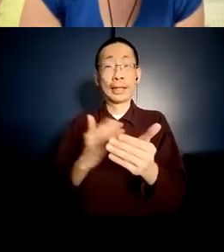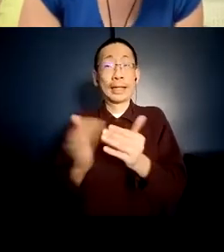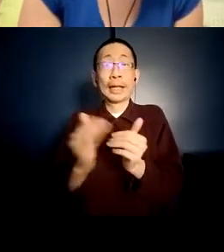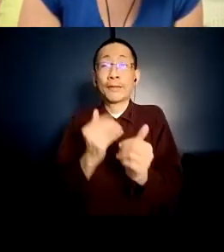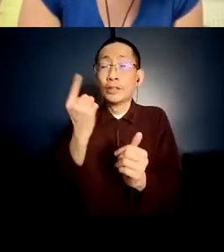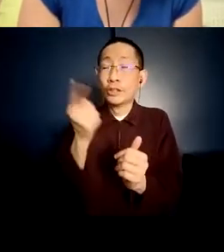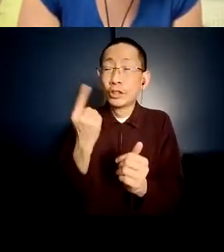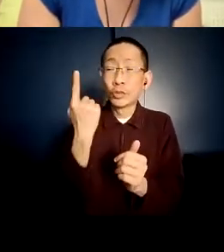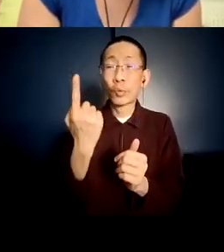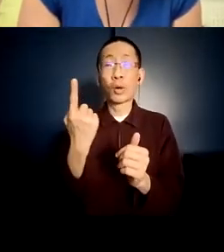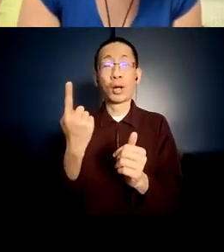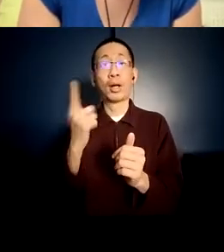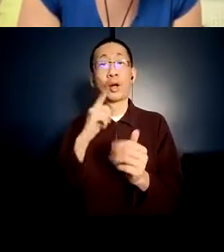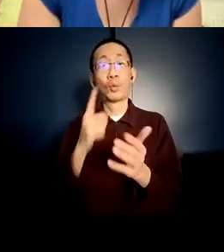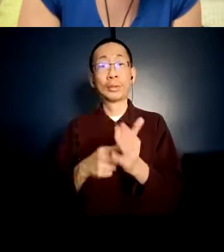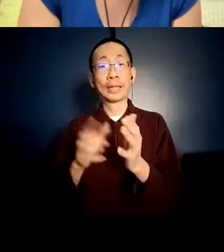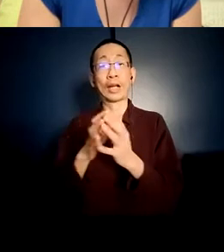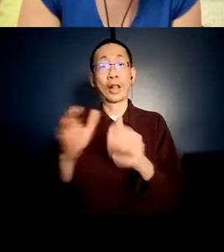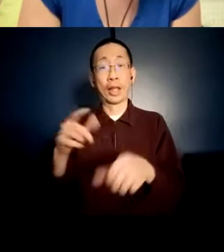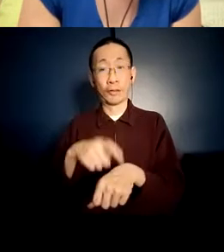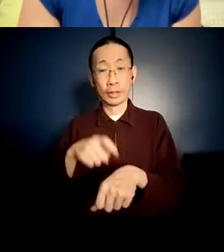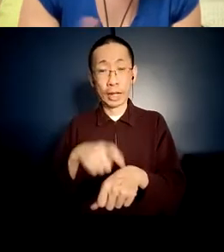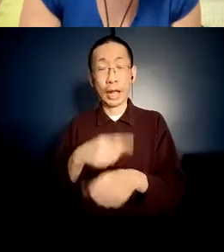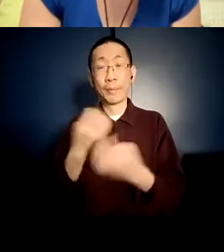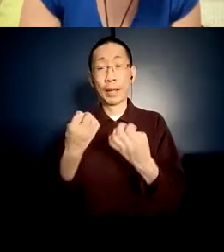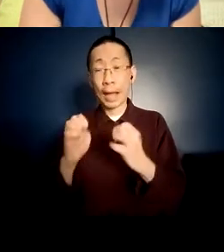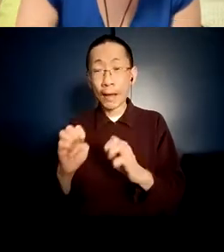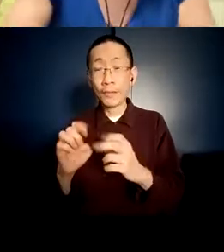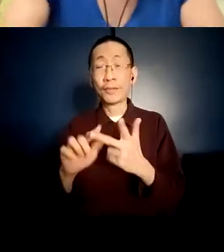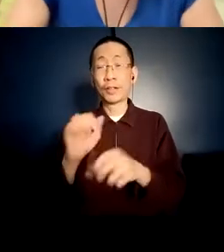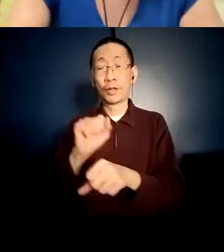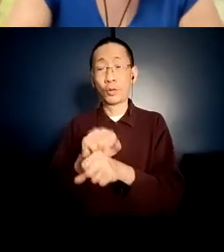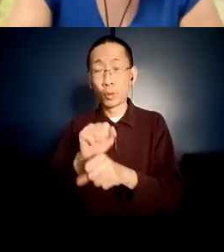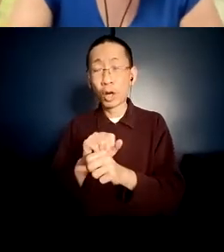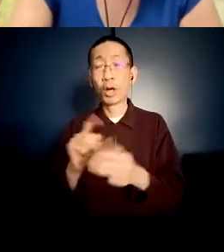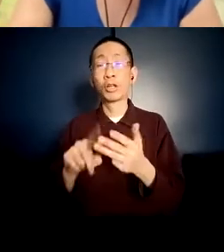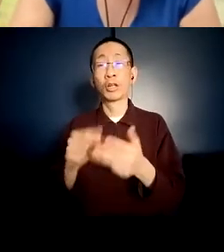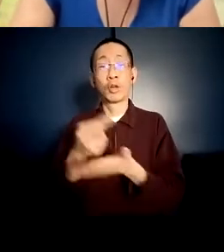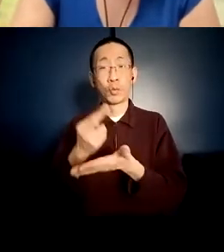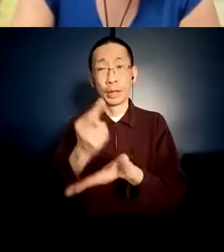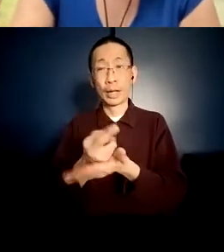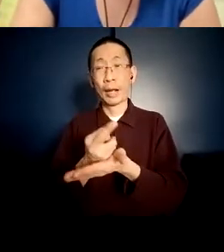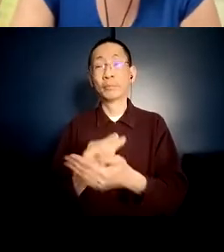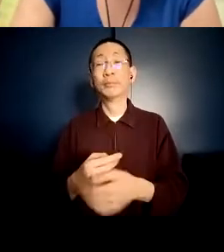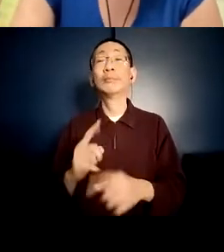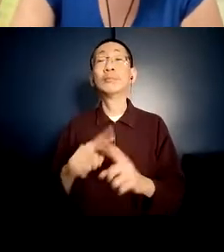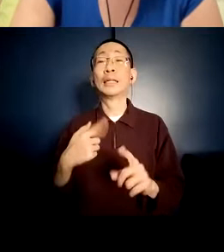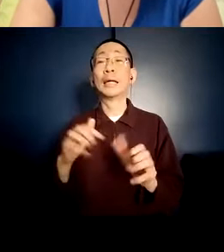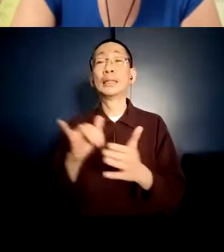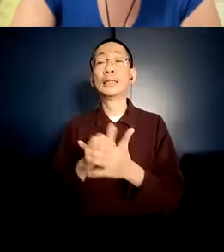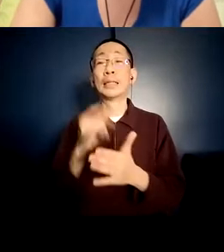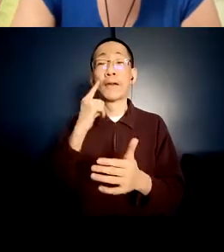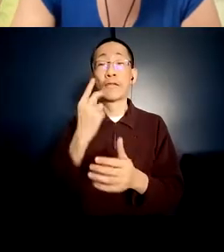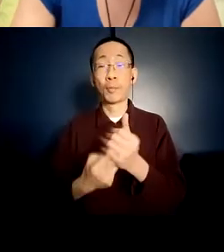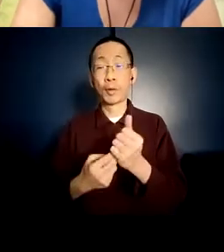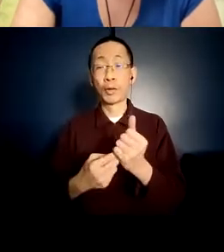one, takes a lot of time and effort and work and rehab. But I did that for